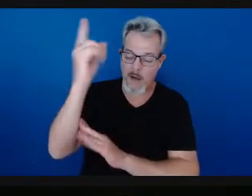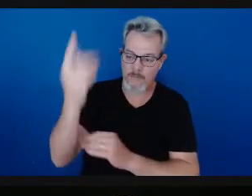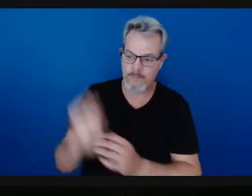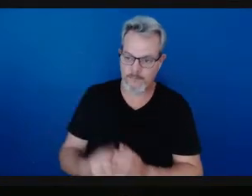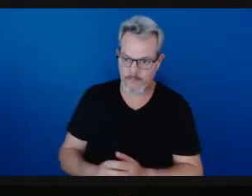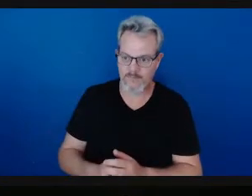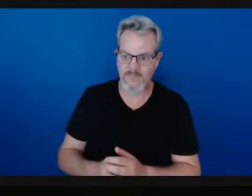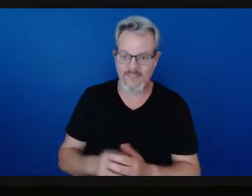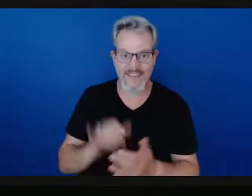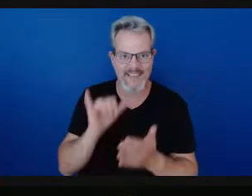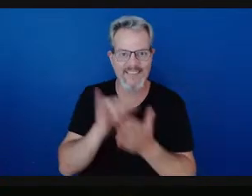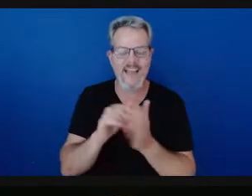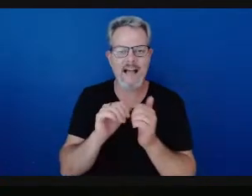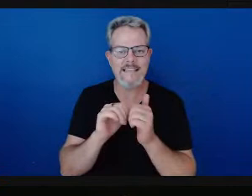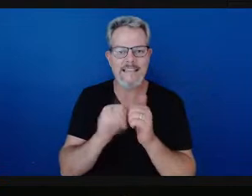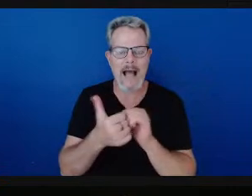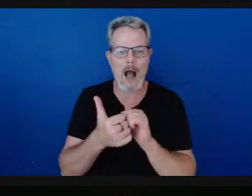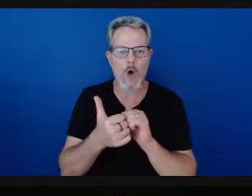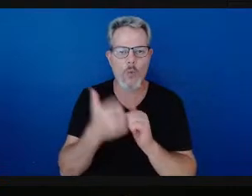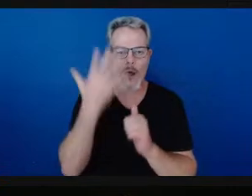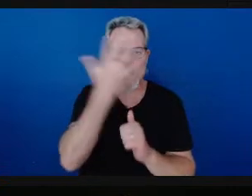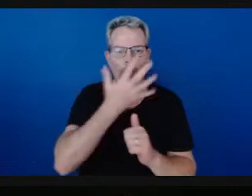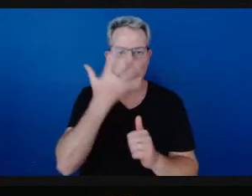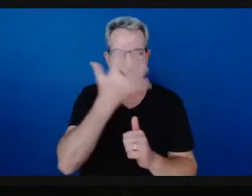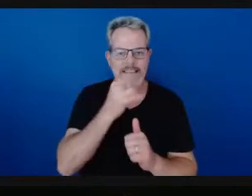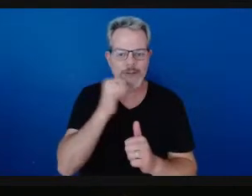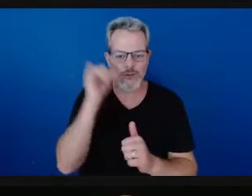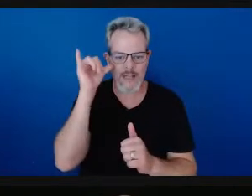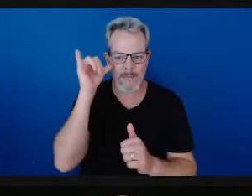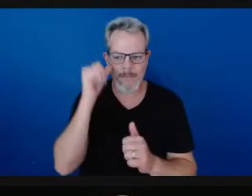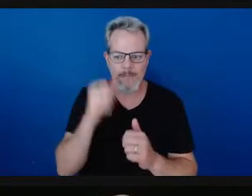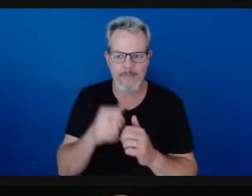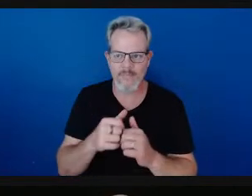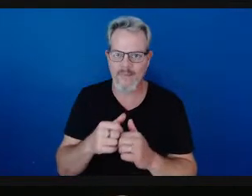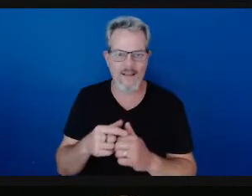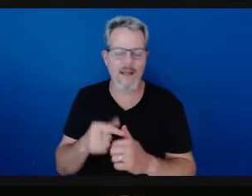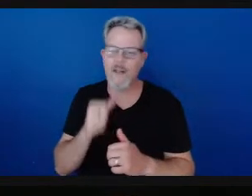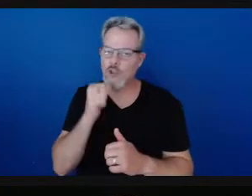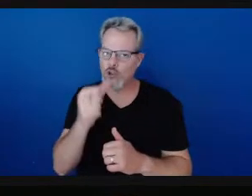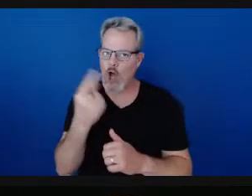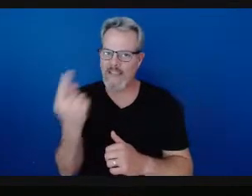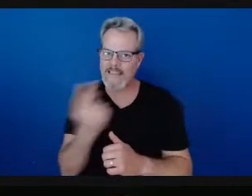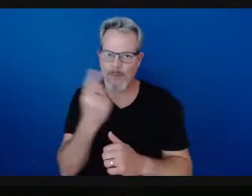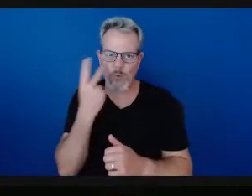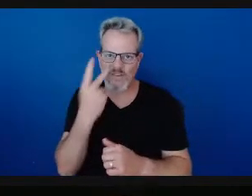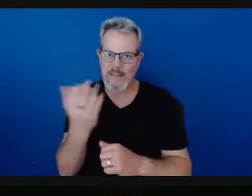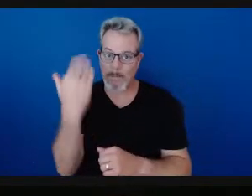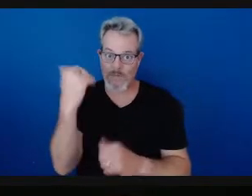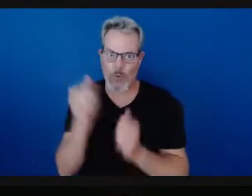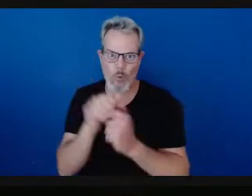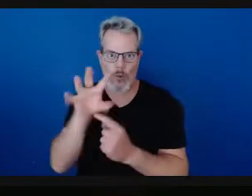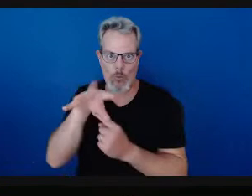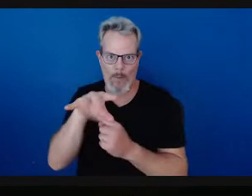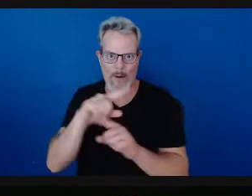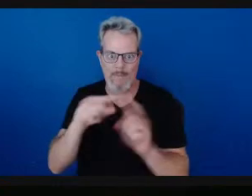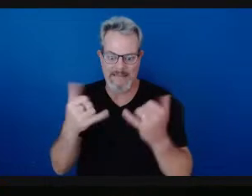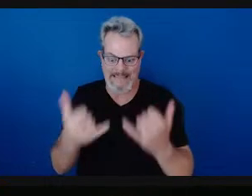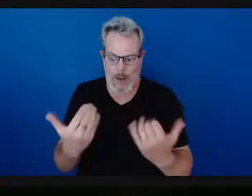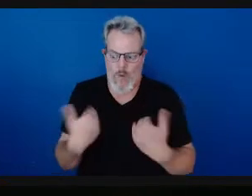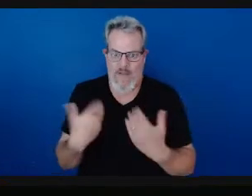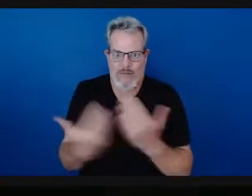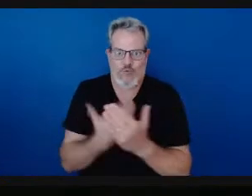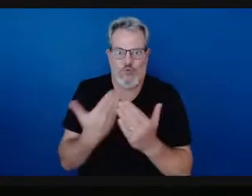And so that's how the onset looked here. This is not something that we had caught in webcams initially until we had the USGS release